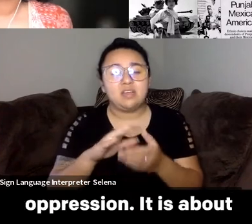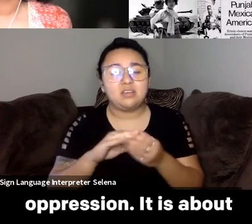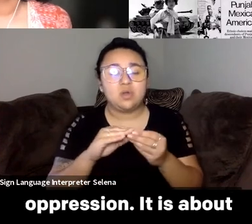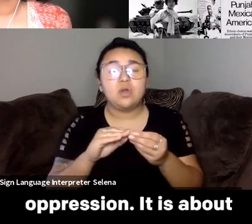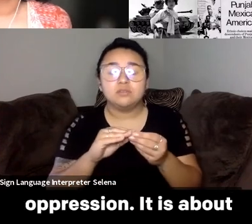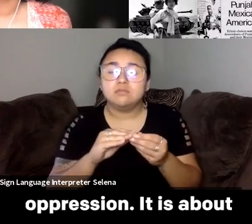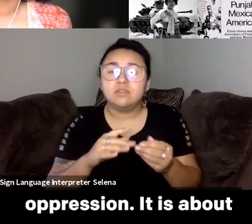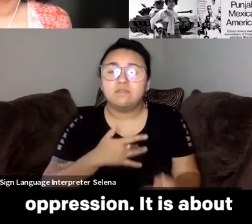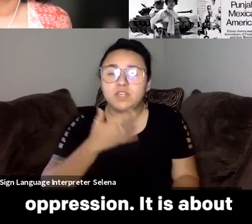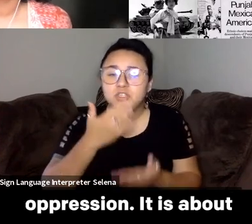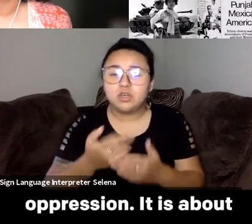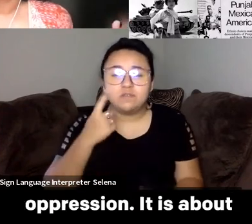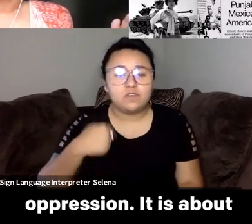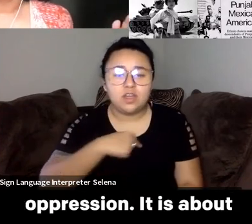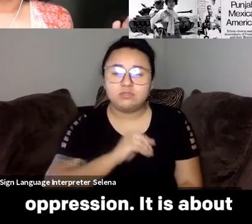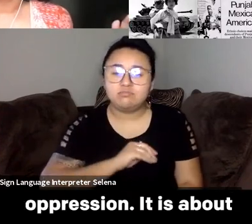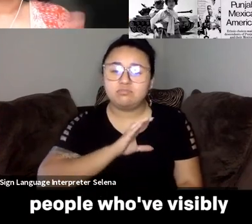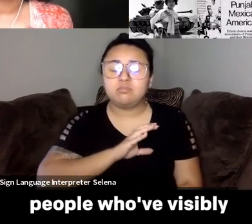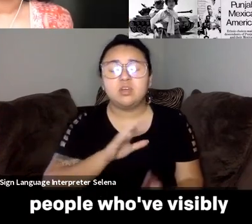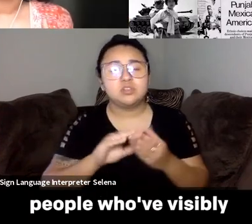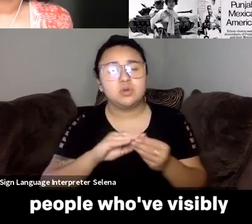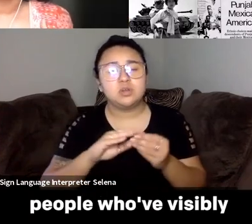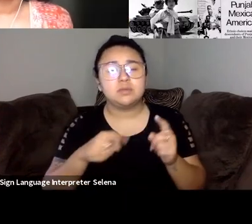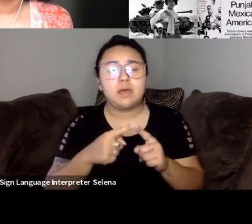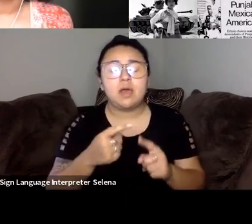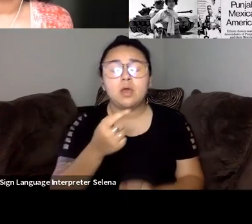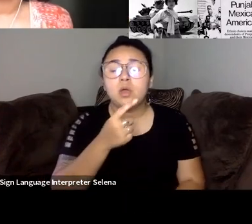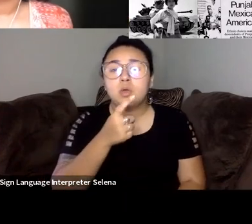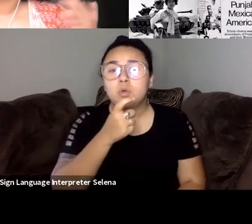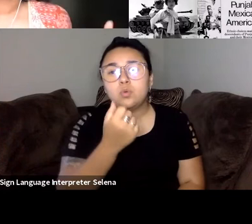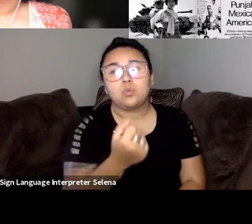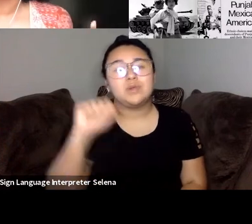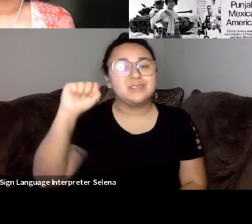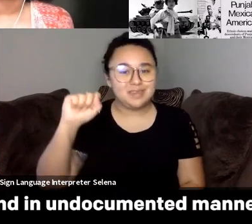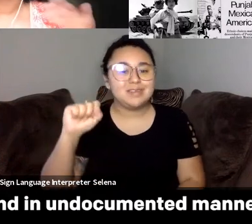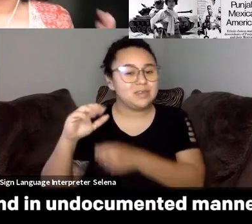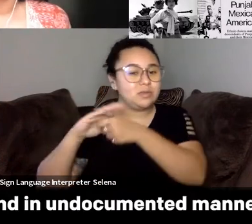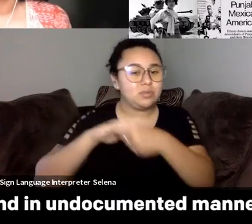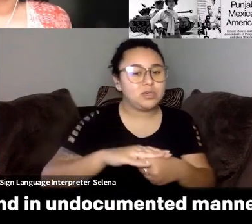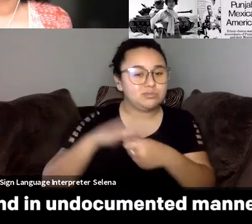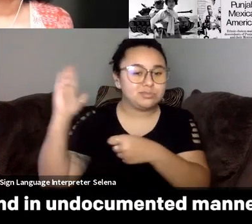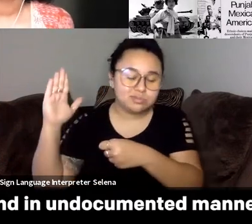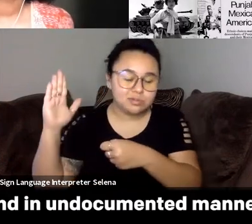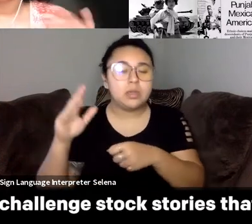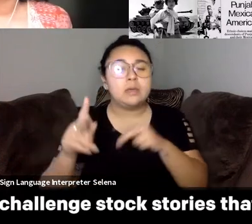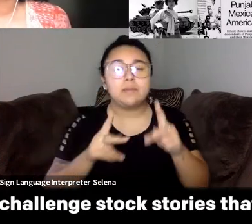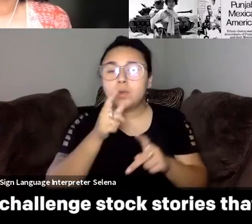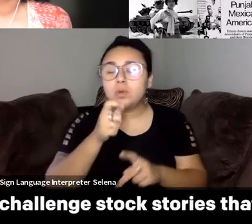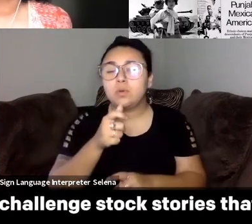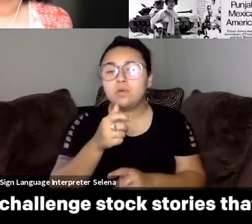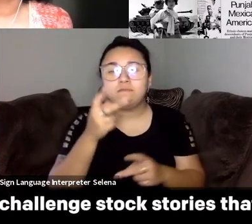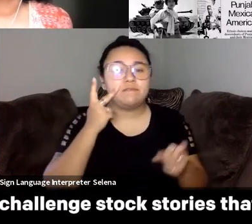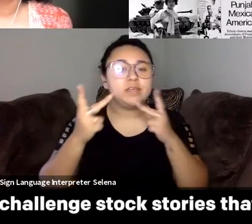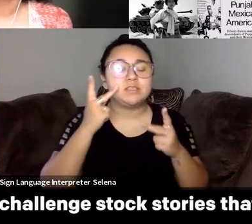resisted oppression. It is about people who've visibly and in documented manners challenge